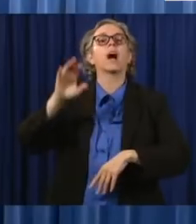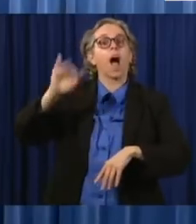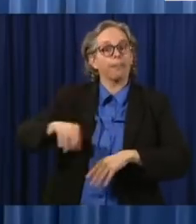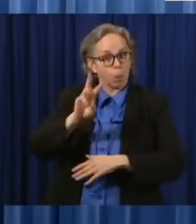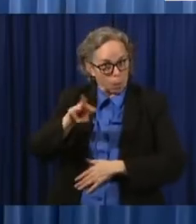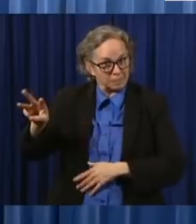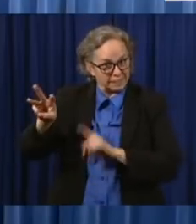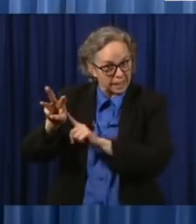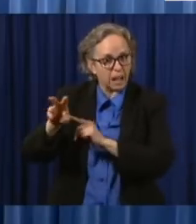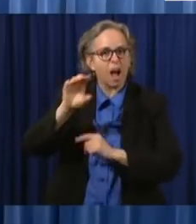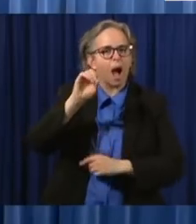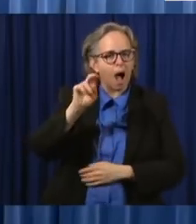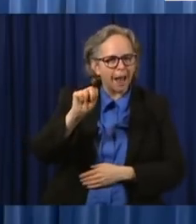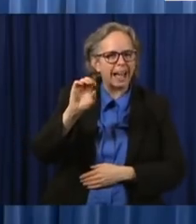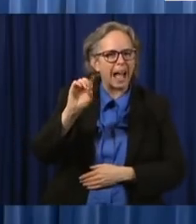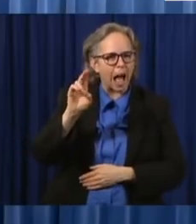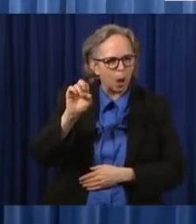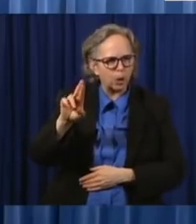onoursleeves.org. That's